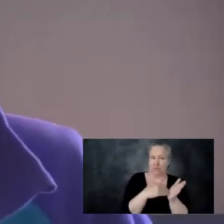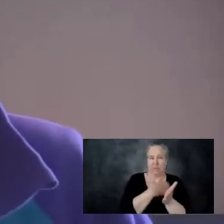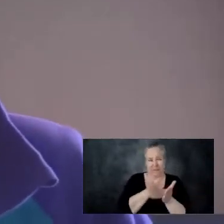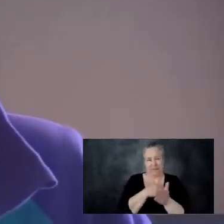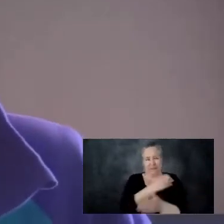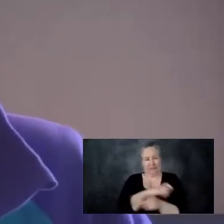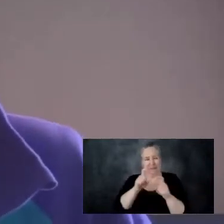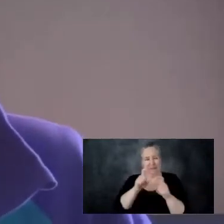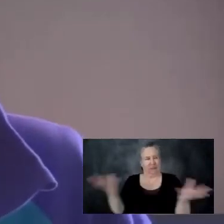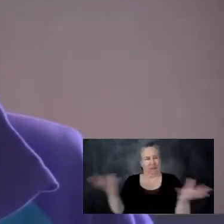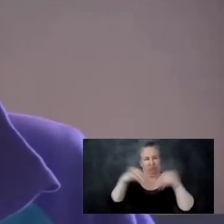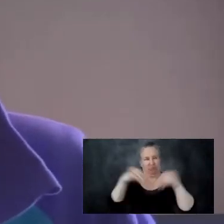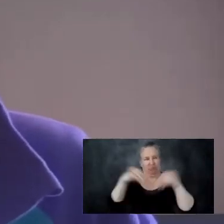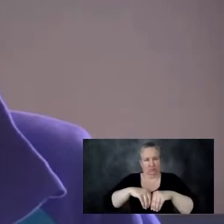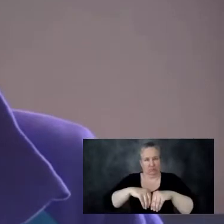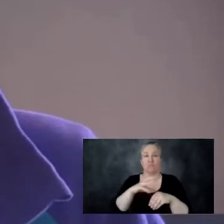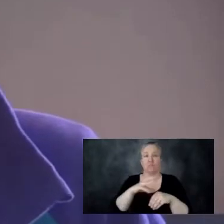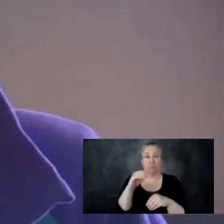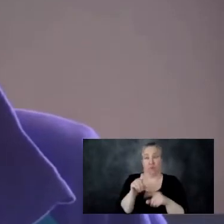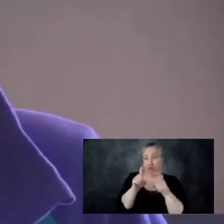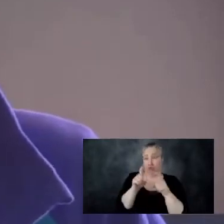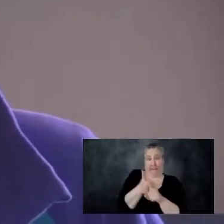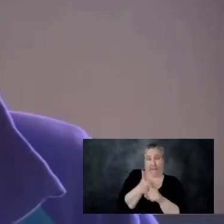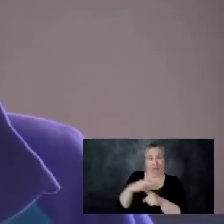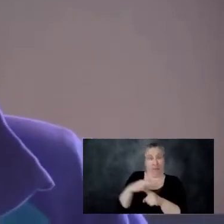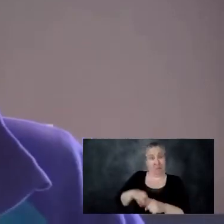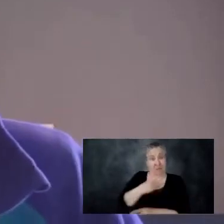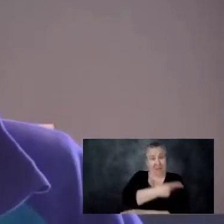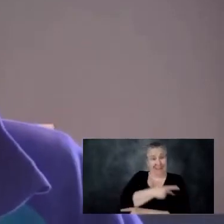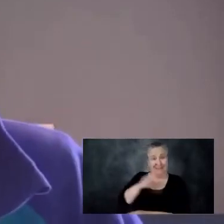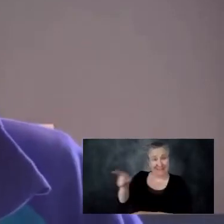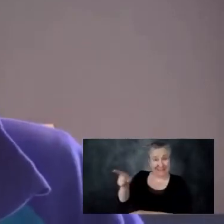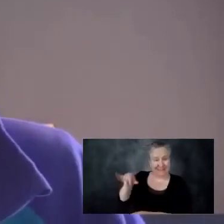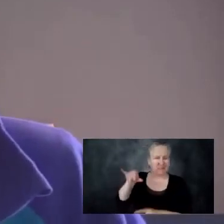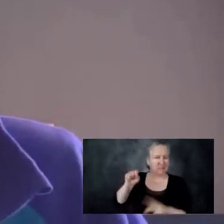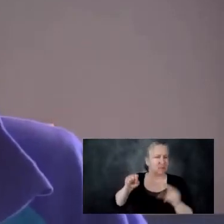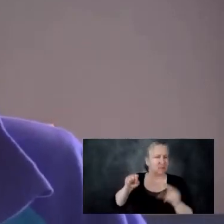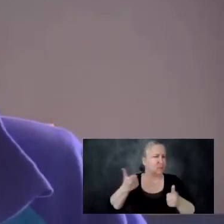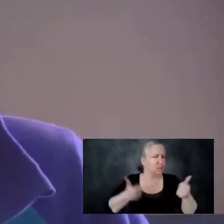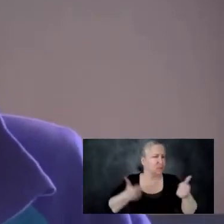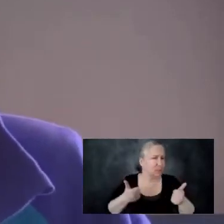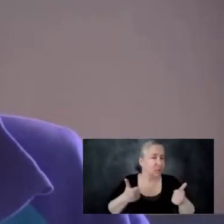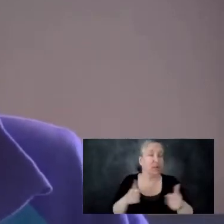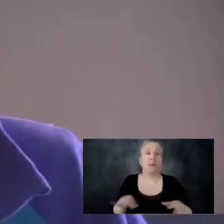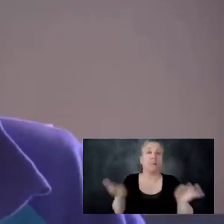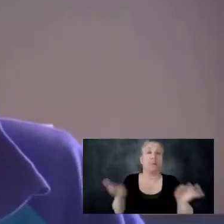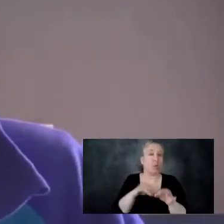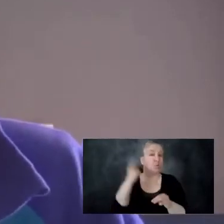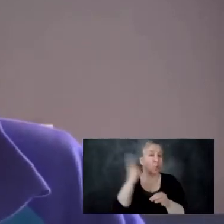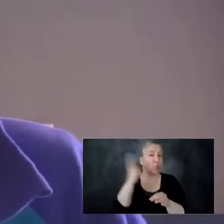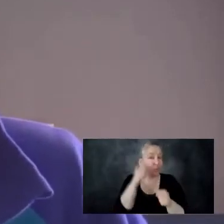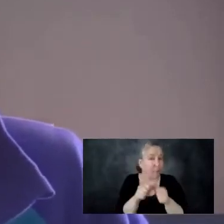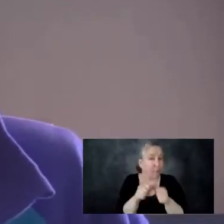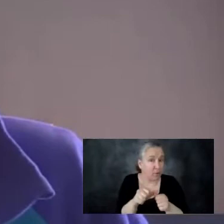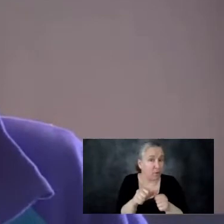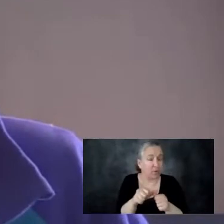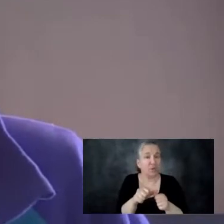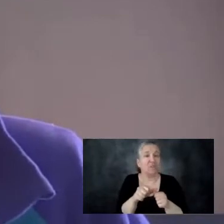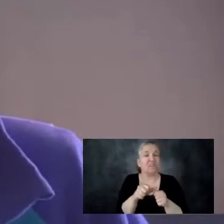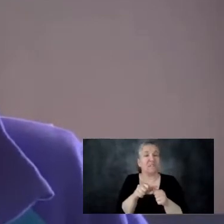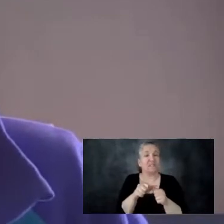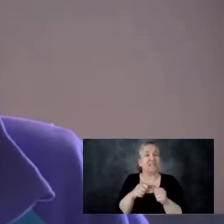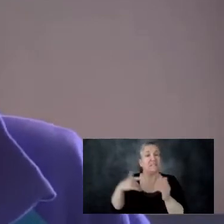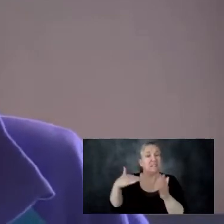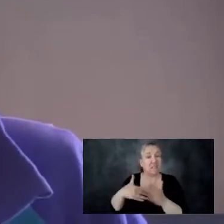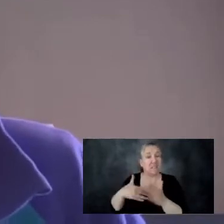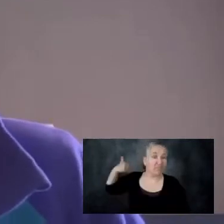trials? And do the trials benefit our patients? But something to keep in mind always is that study after